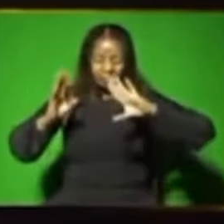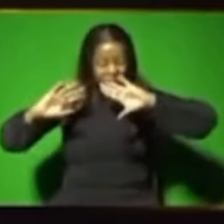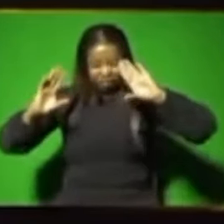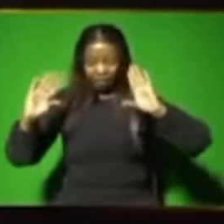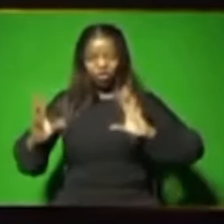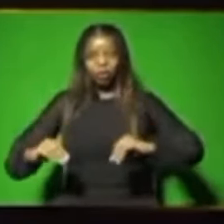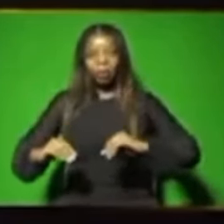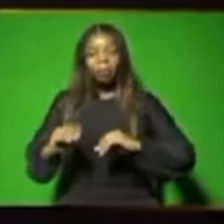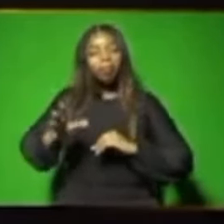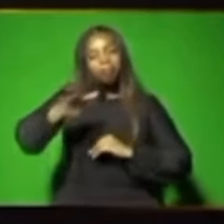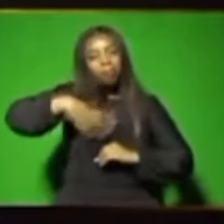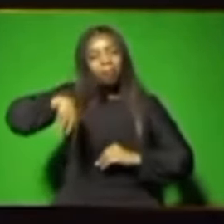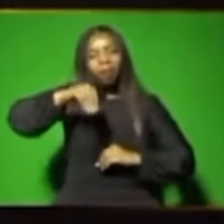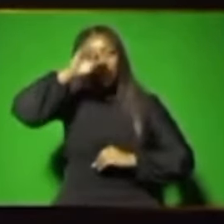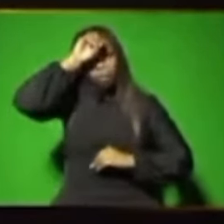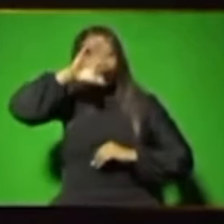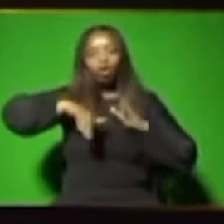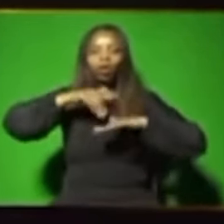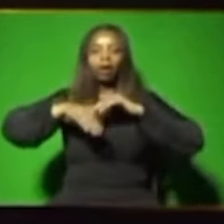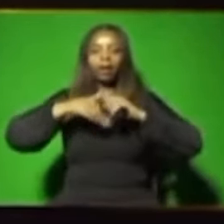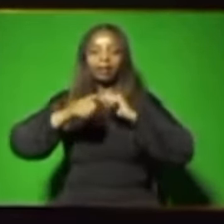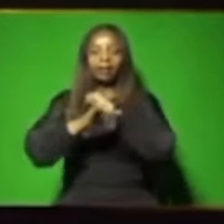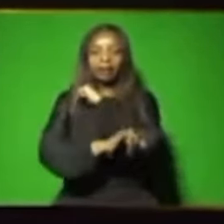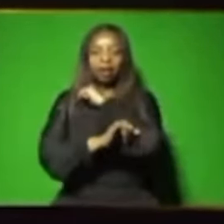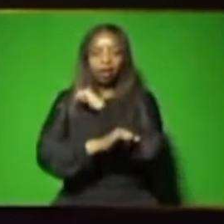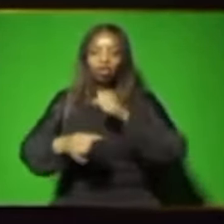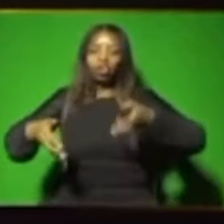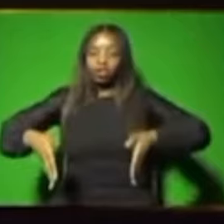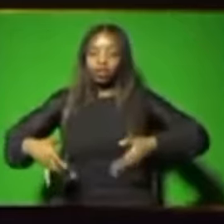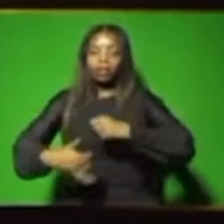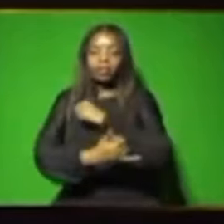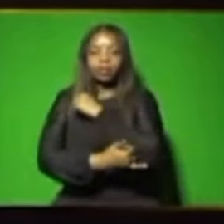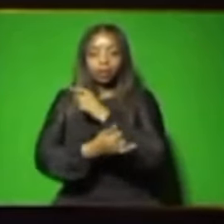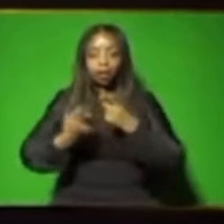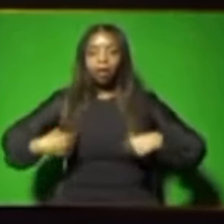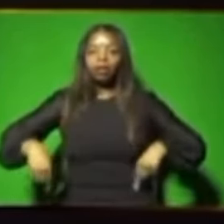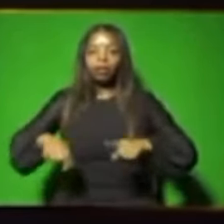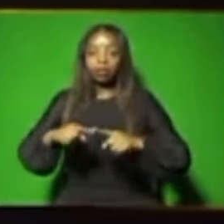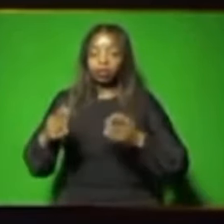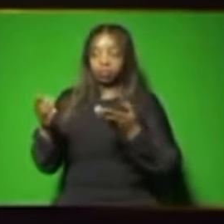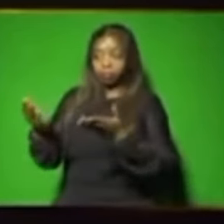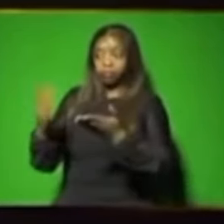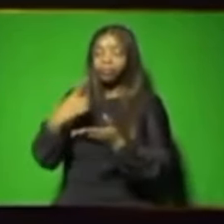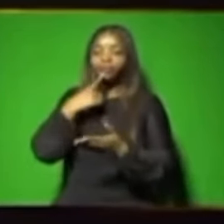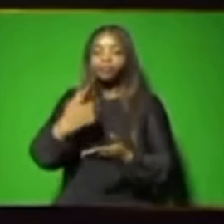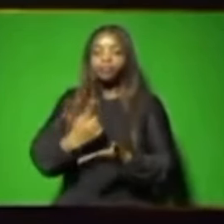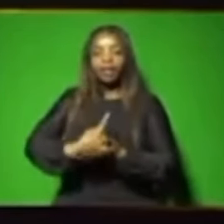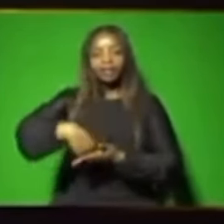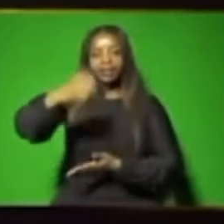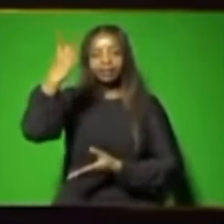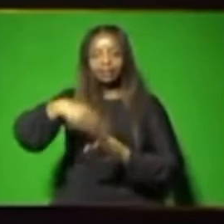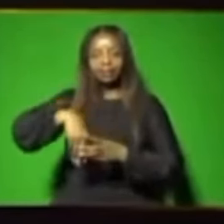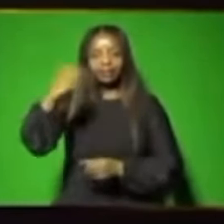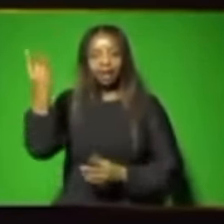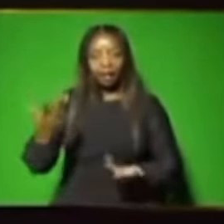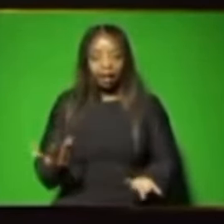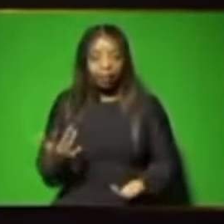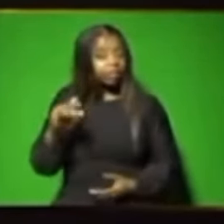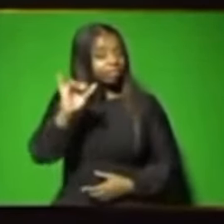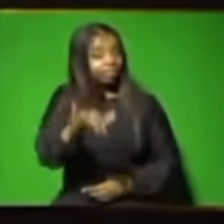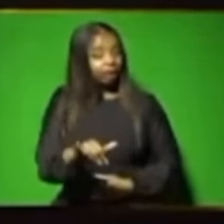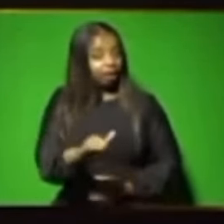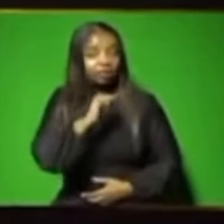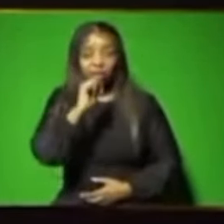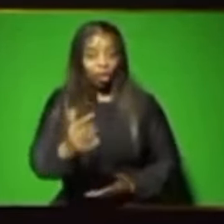country. And you call that a sellout position. That was not. Speak to